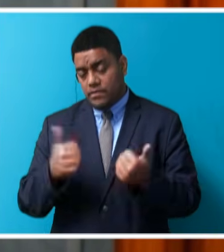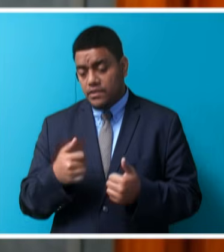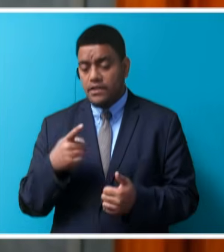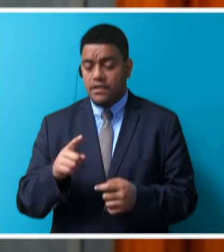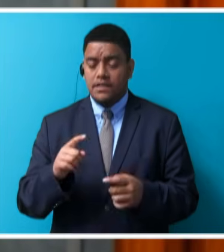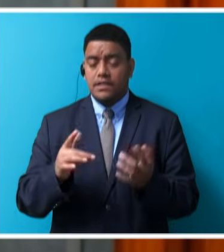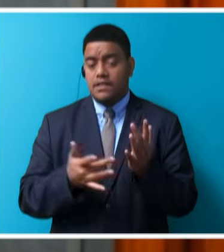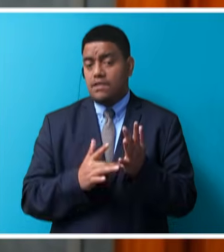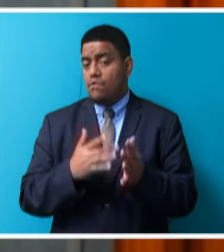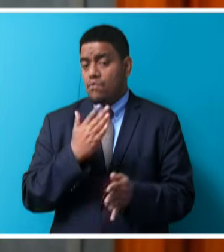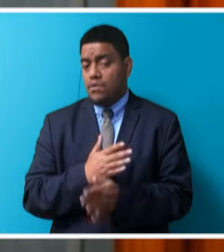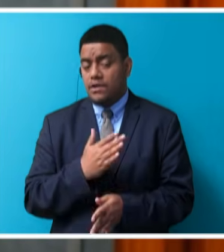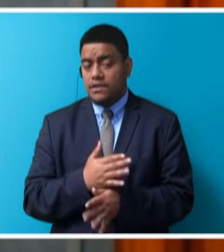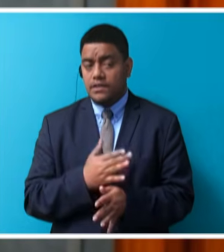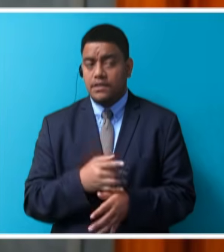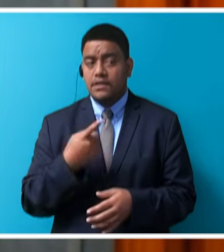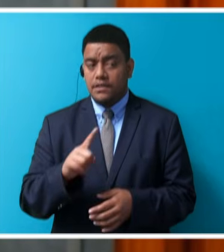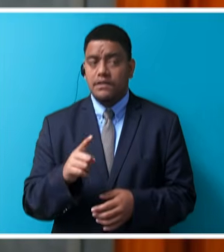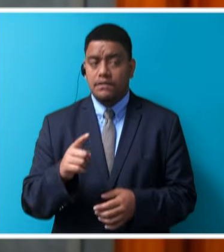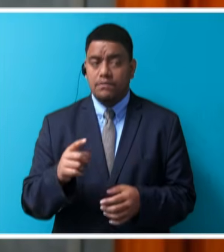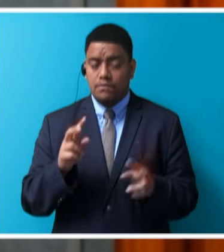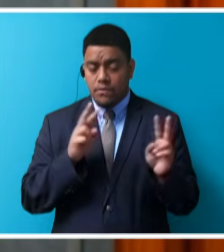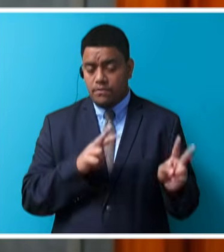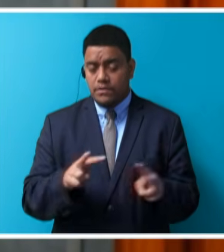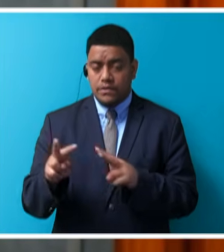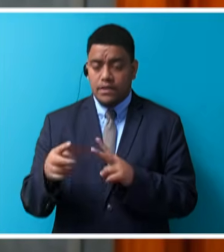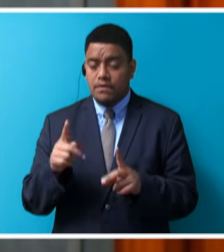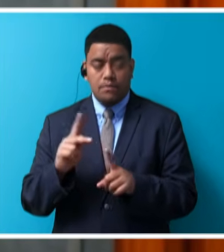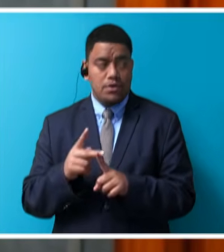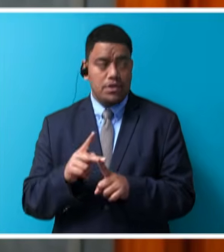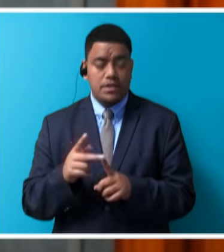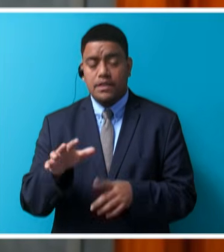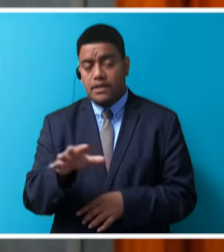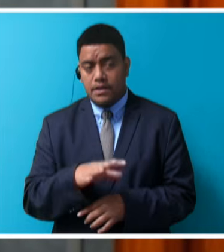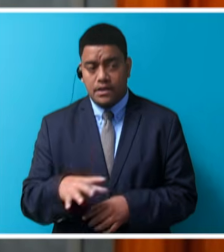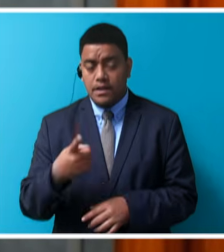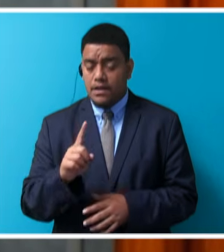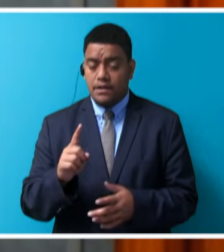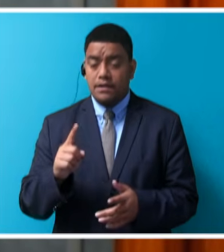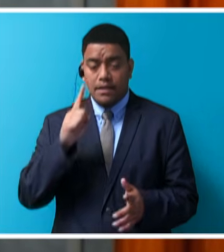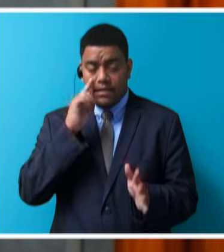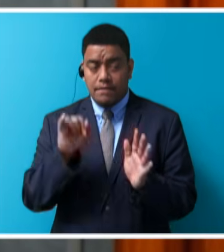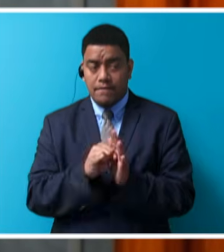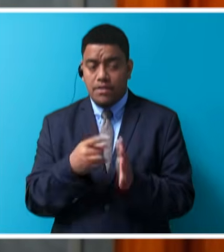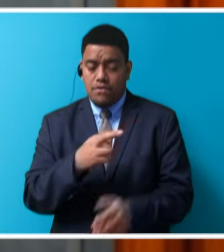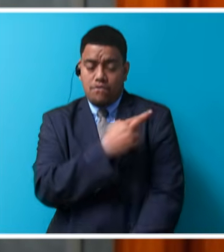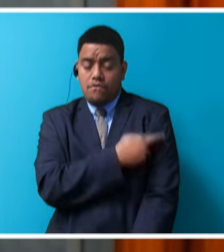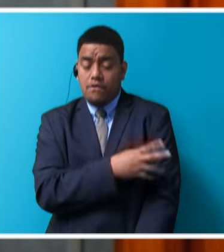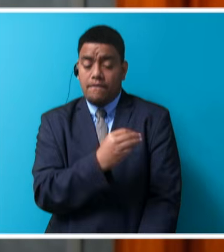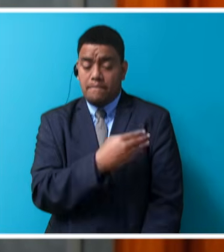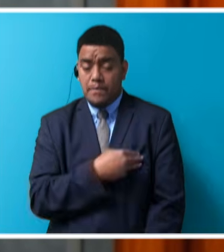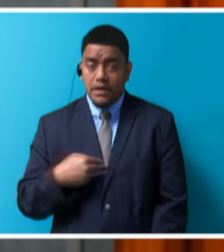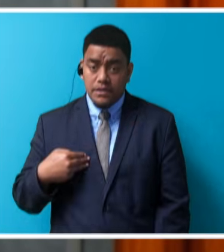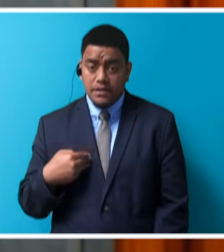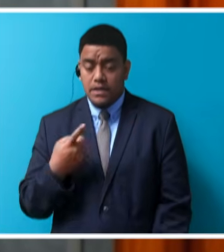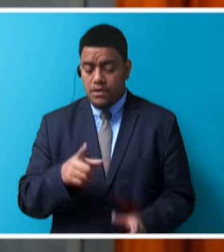work, consolidate provincial and divisional priorities, and clarify the roles of ministries,